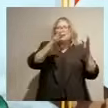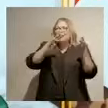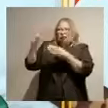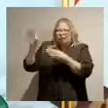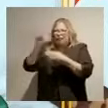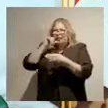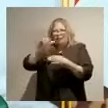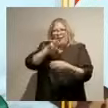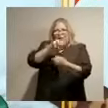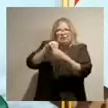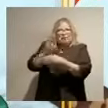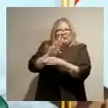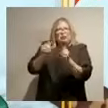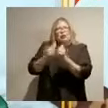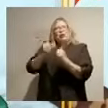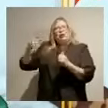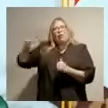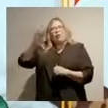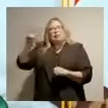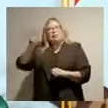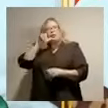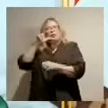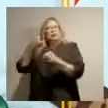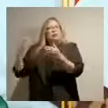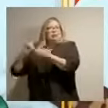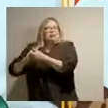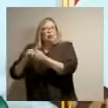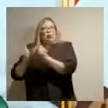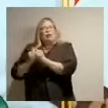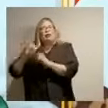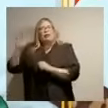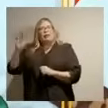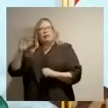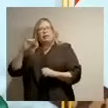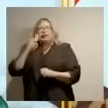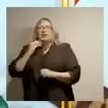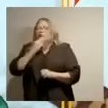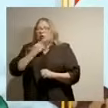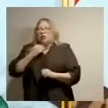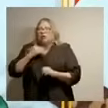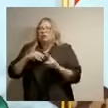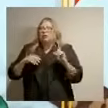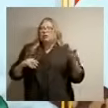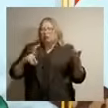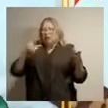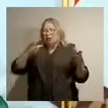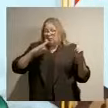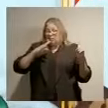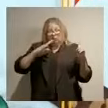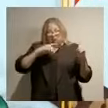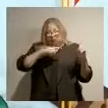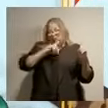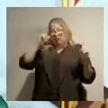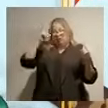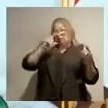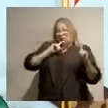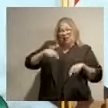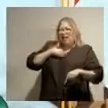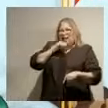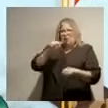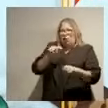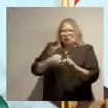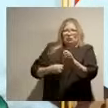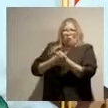of the war in Gaza. What's your response to those protesters? I don't support divestment. What do you have a reaction to